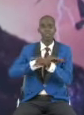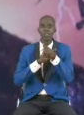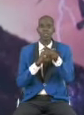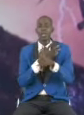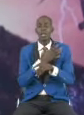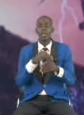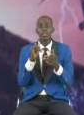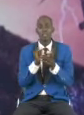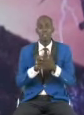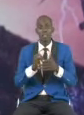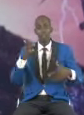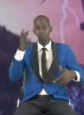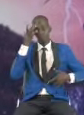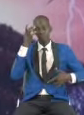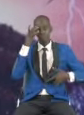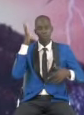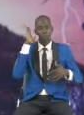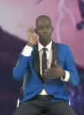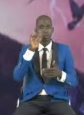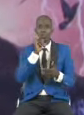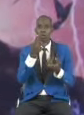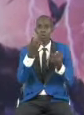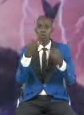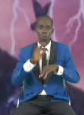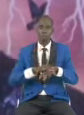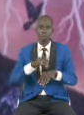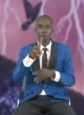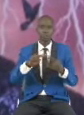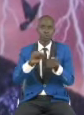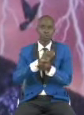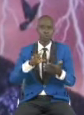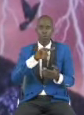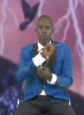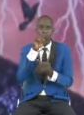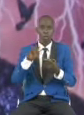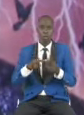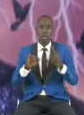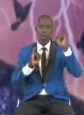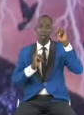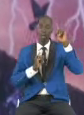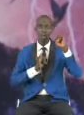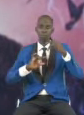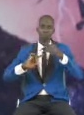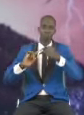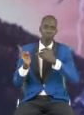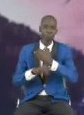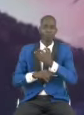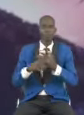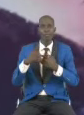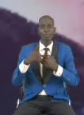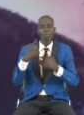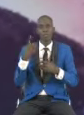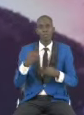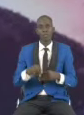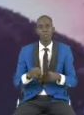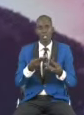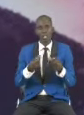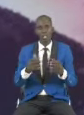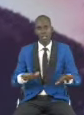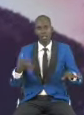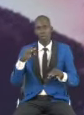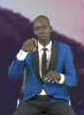you to destroy you when I smite the land of Egypt. As we look at